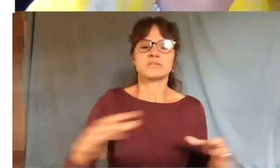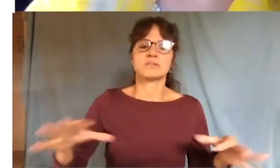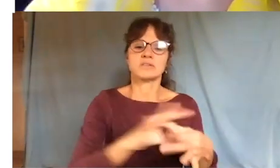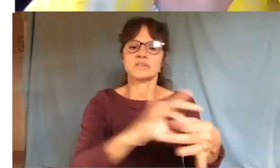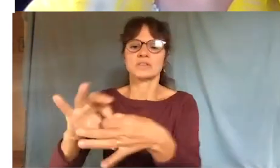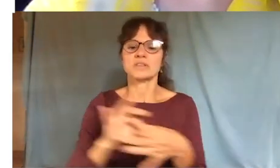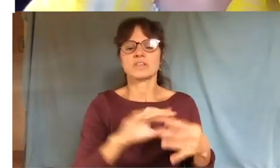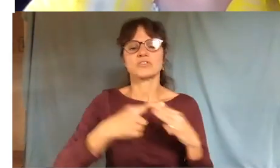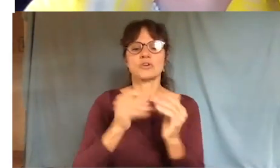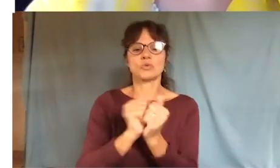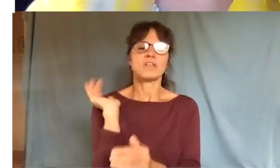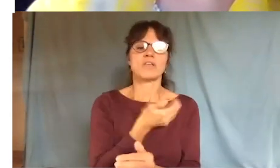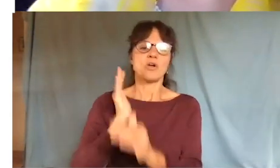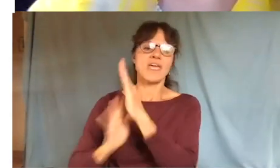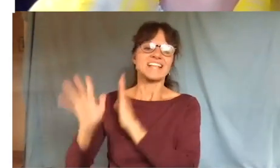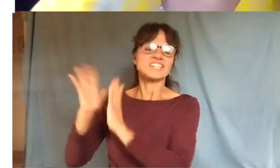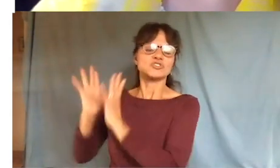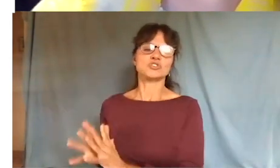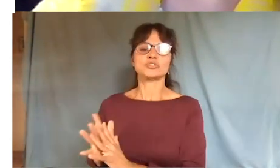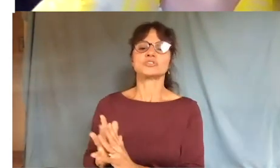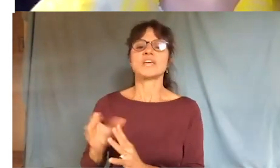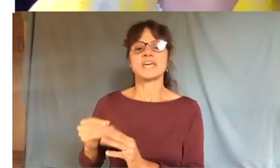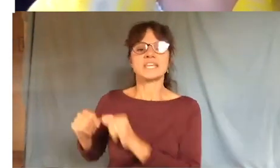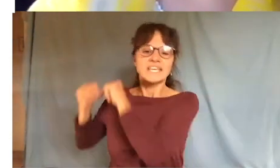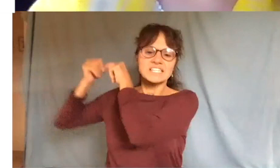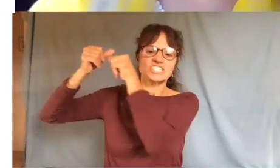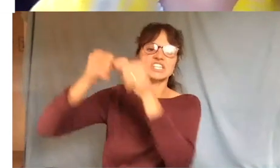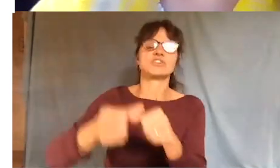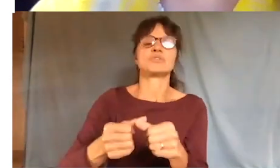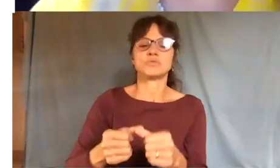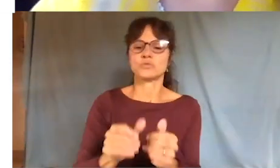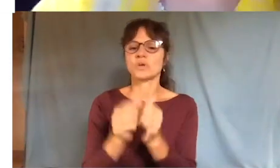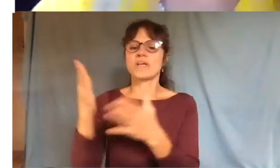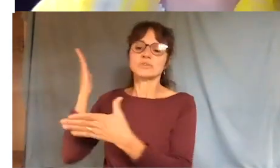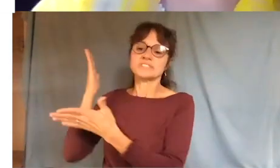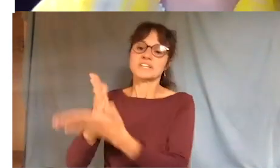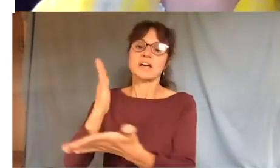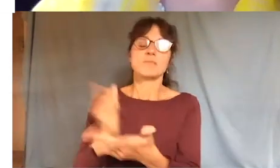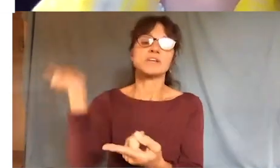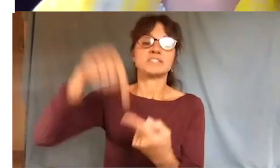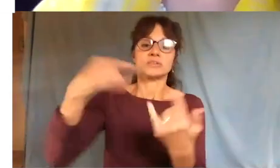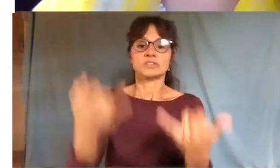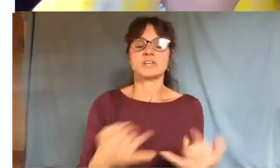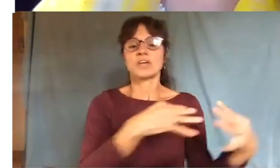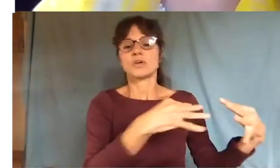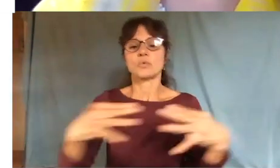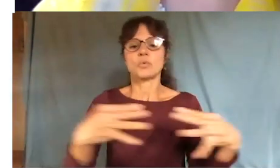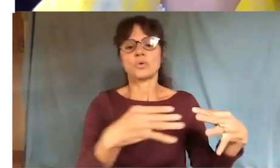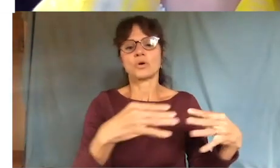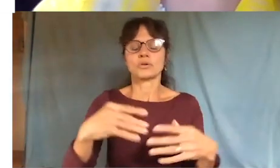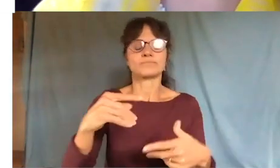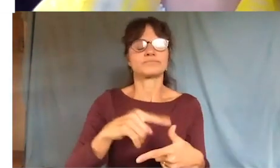continues often uninterrupted to the present day. War and genocide, slavery,